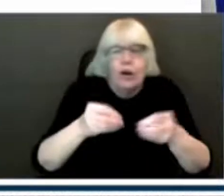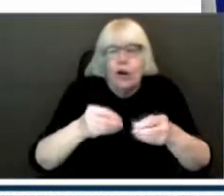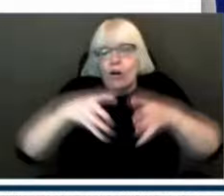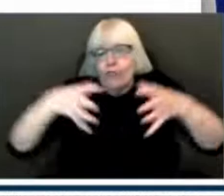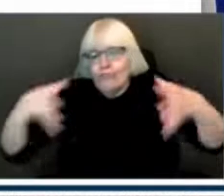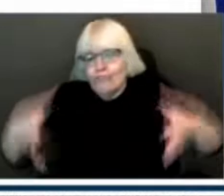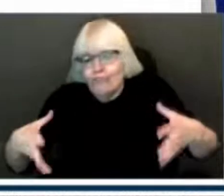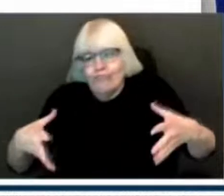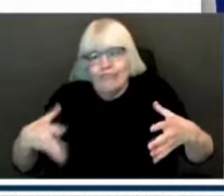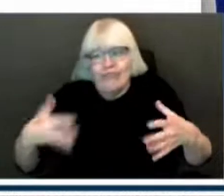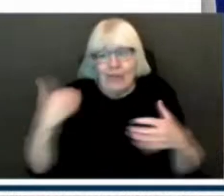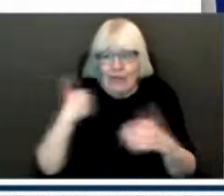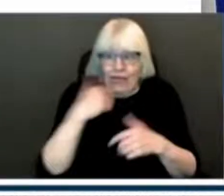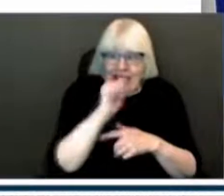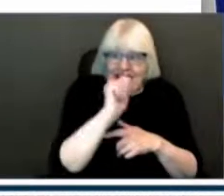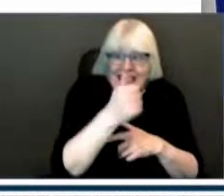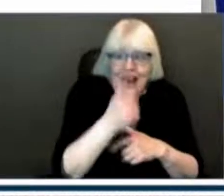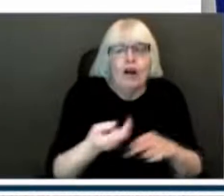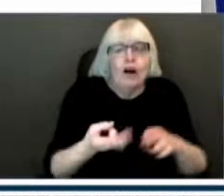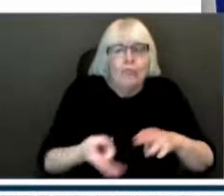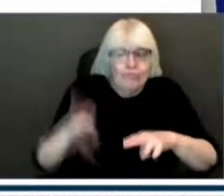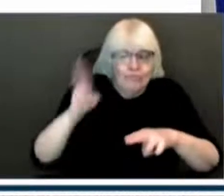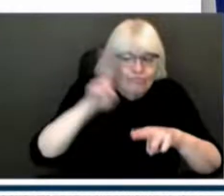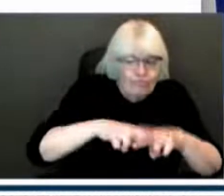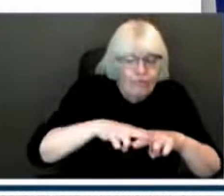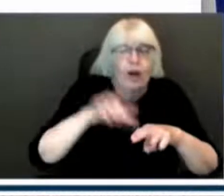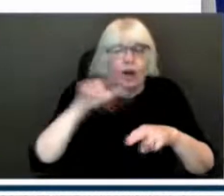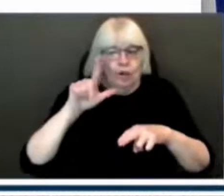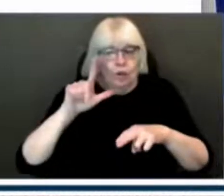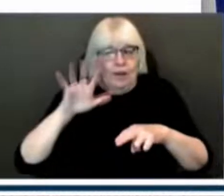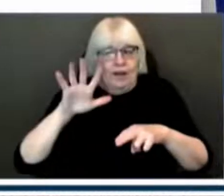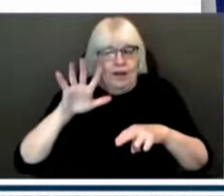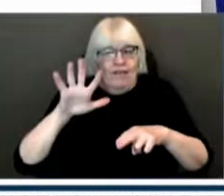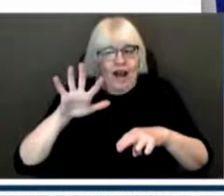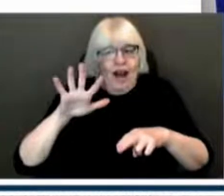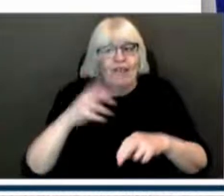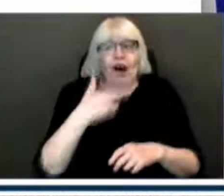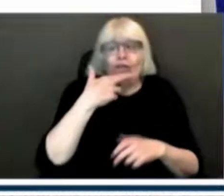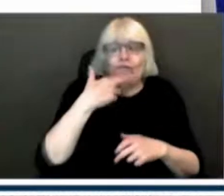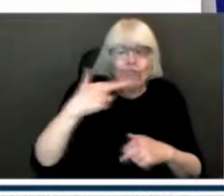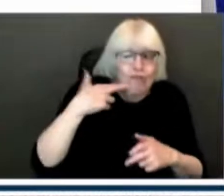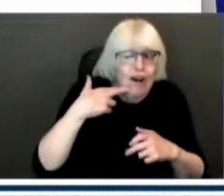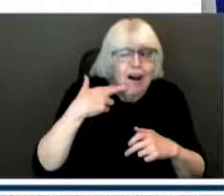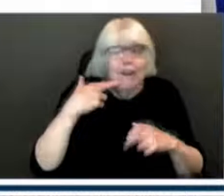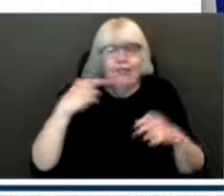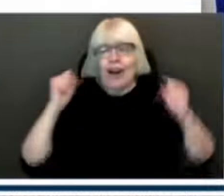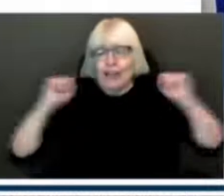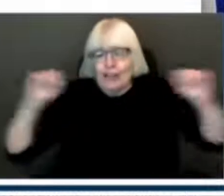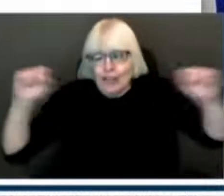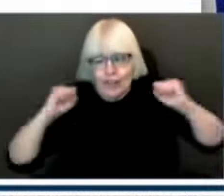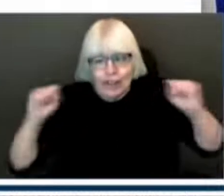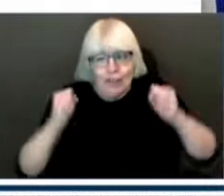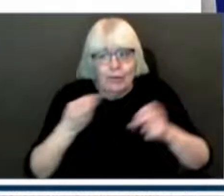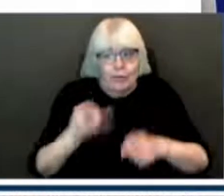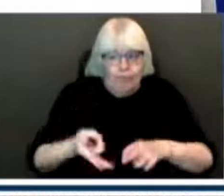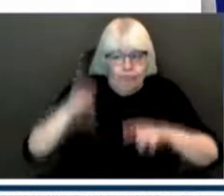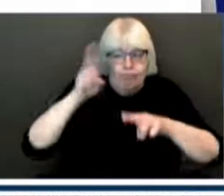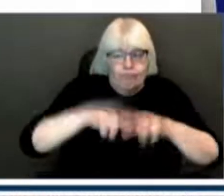and gyms will increase capacity to 75%. Retail can increase capacity back to